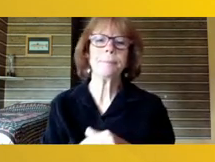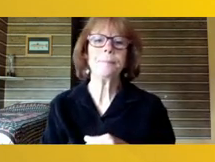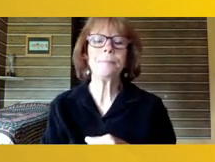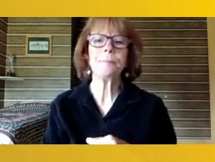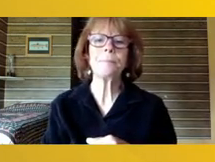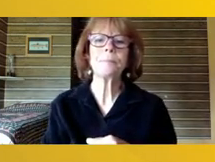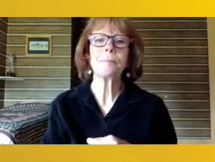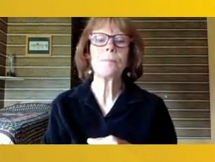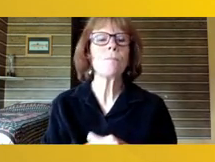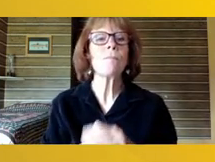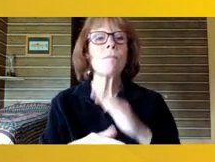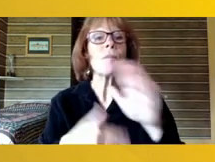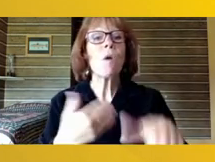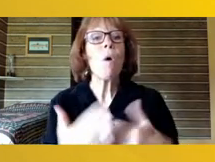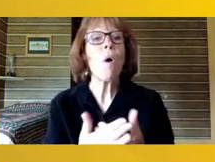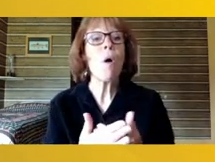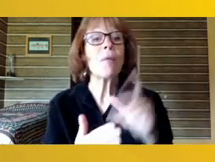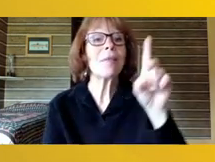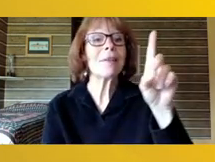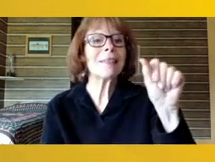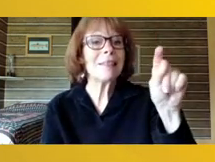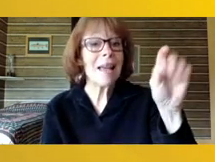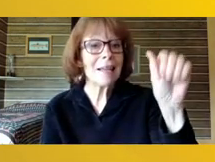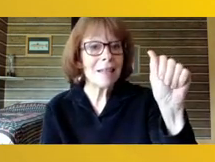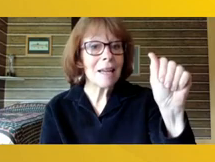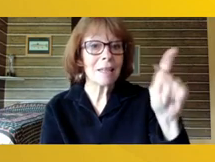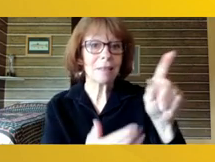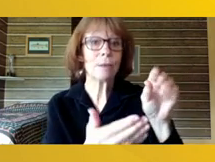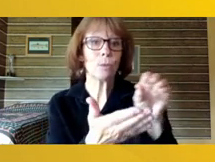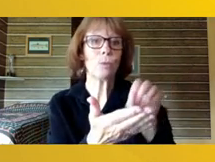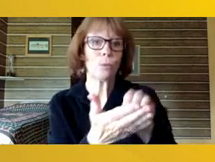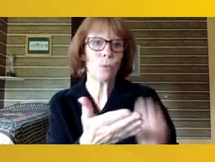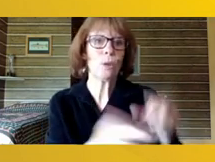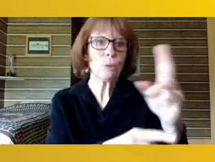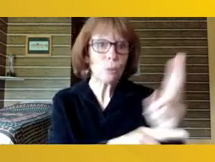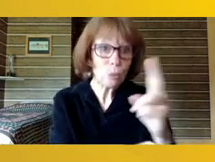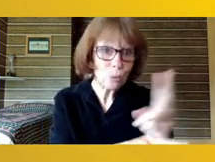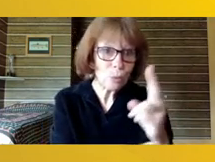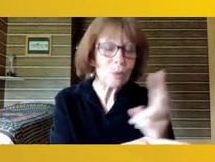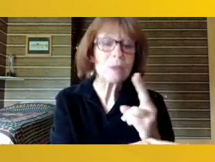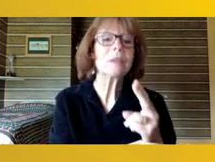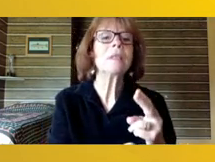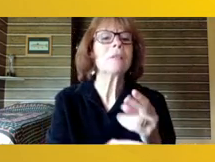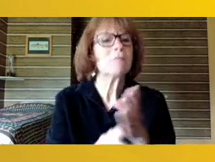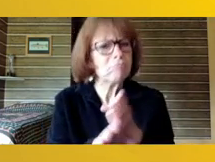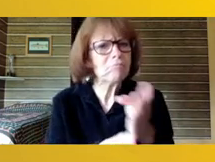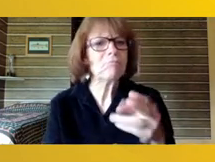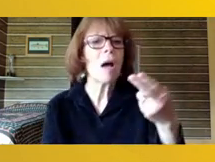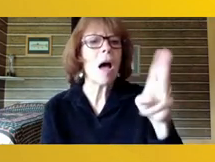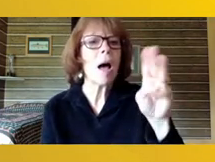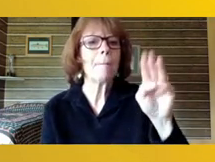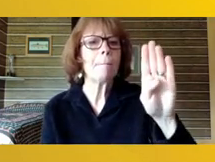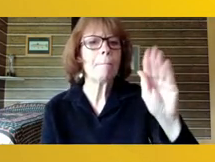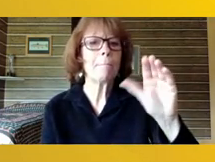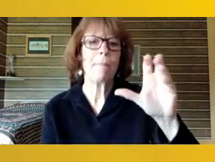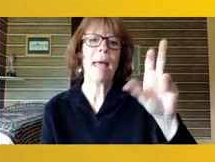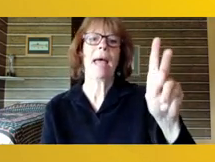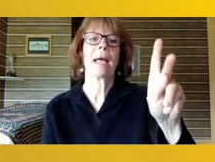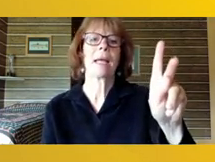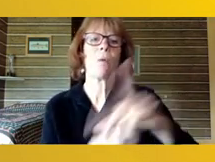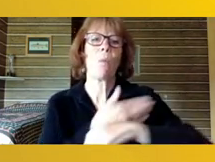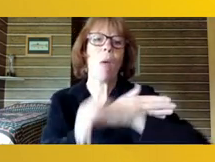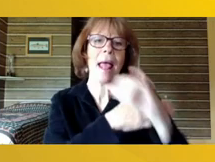All the whale data that students use in the unit is from a population of humpback whales that live off the coast of North